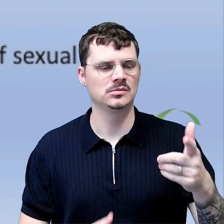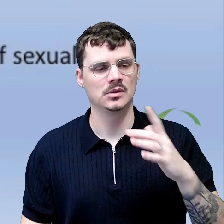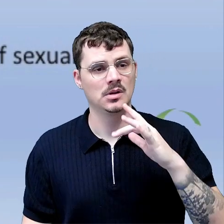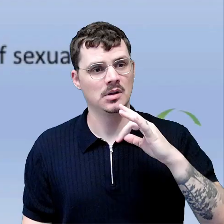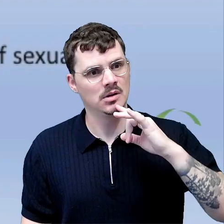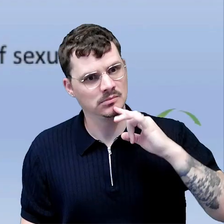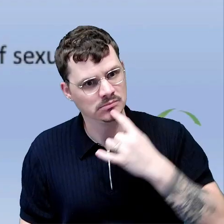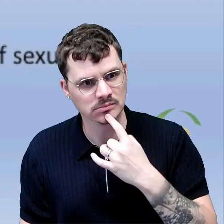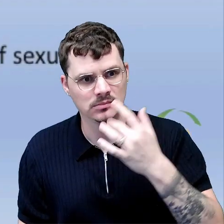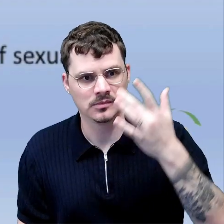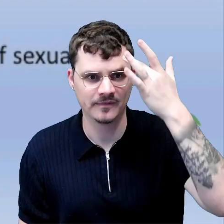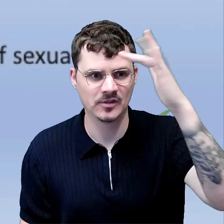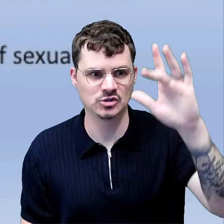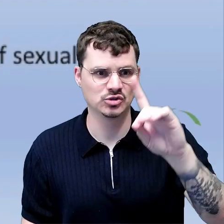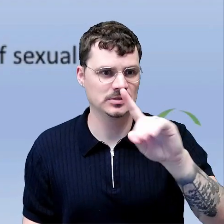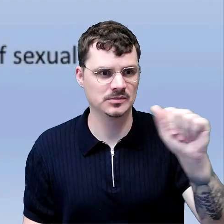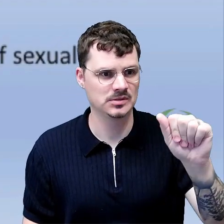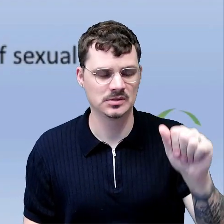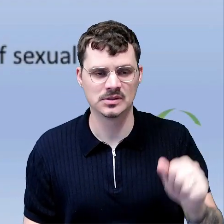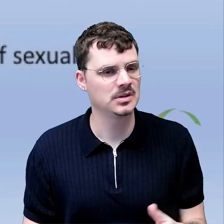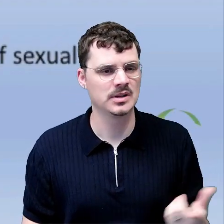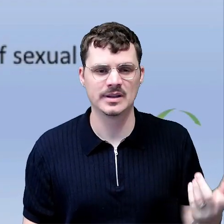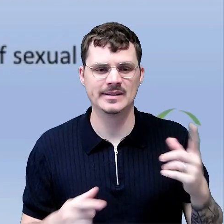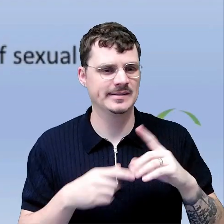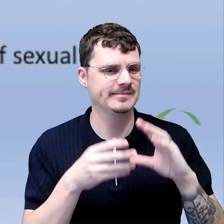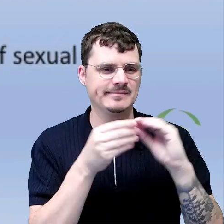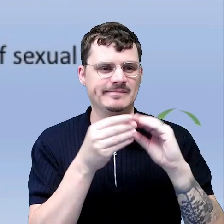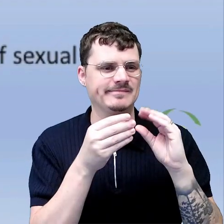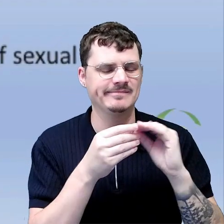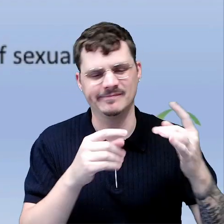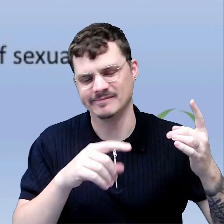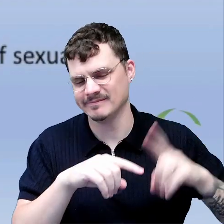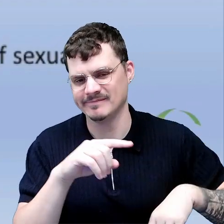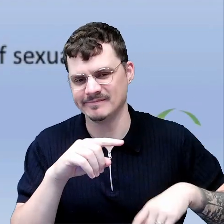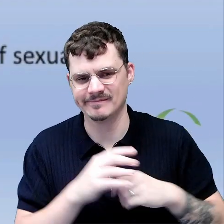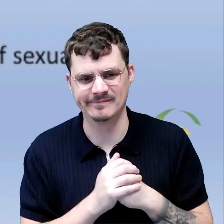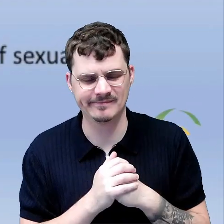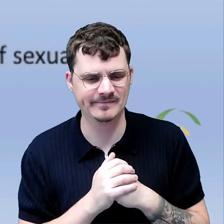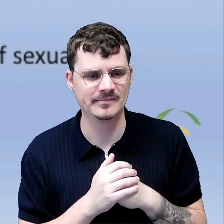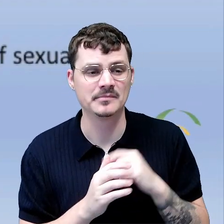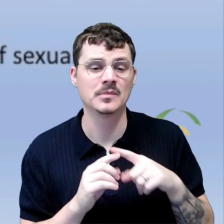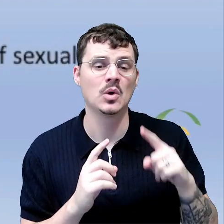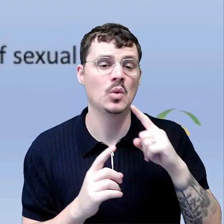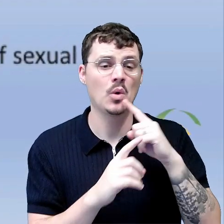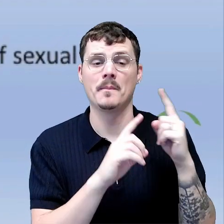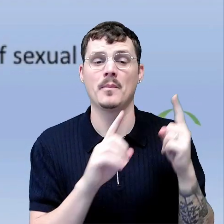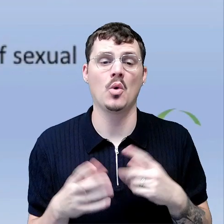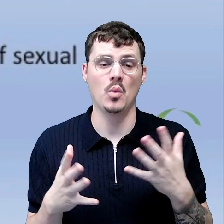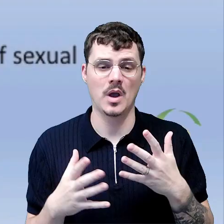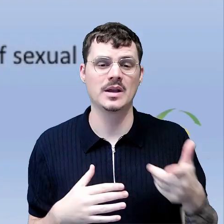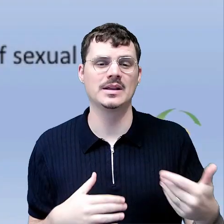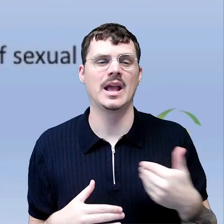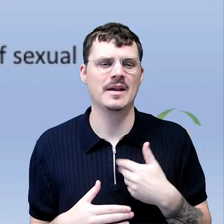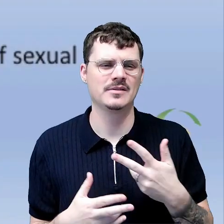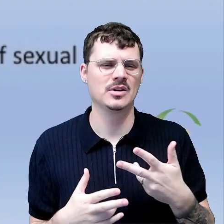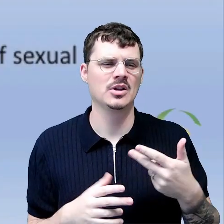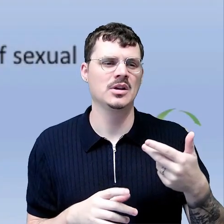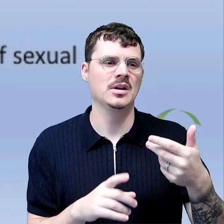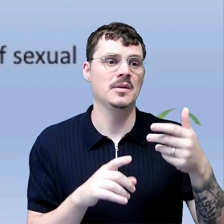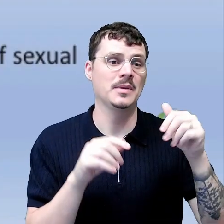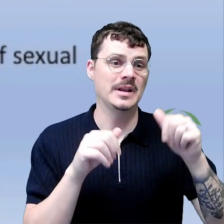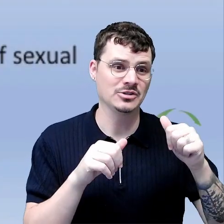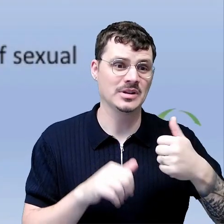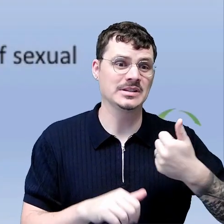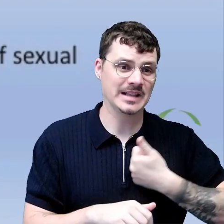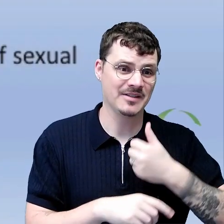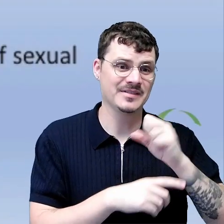intellectual disability, no meaningful speech, who was reported to have potentially self-stigmatizing alternative